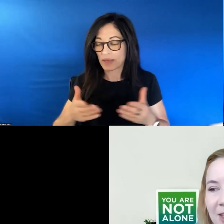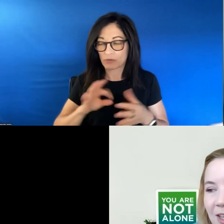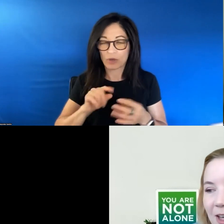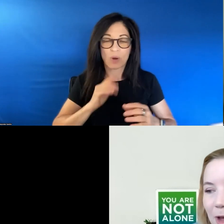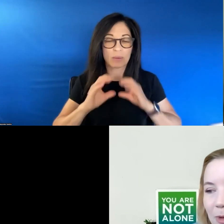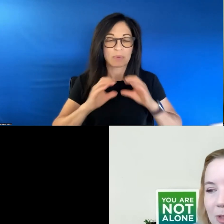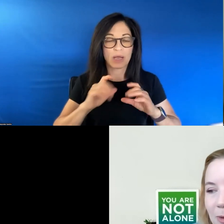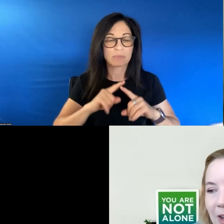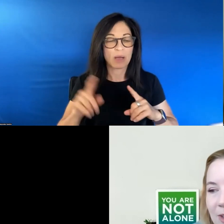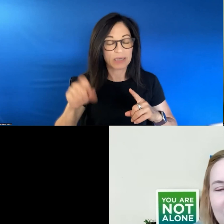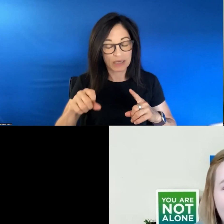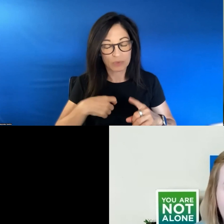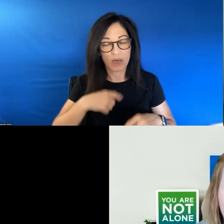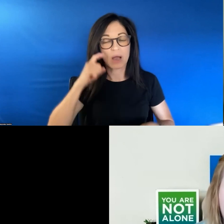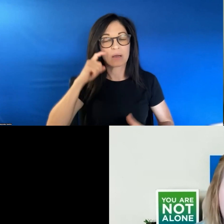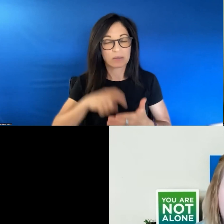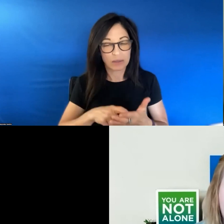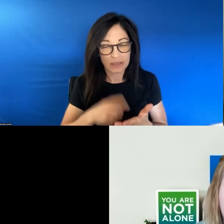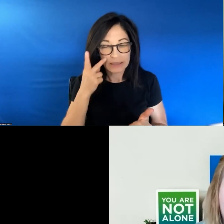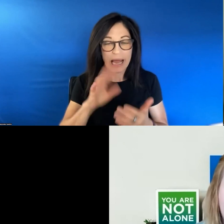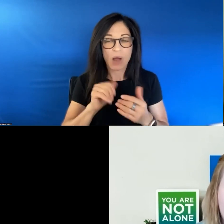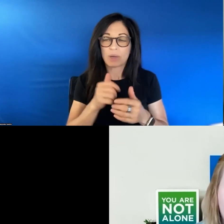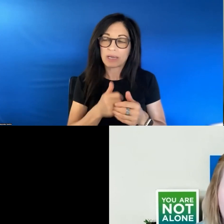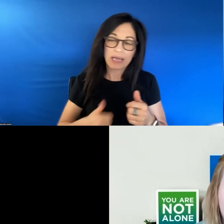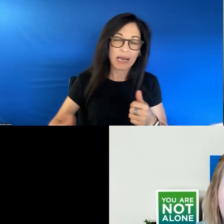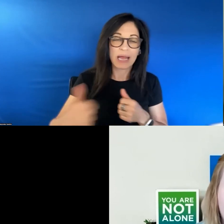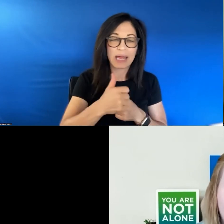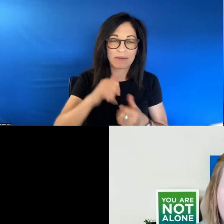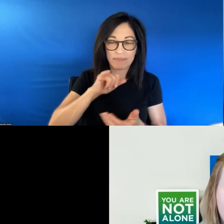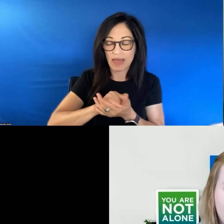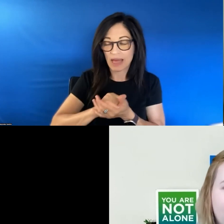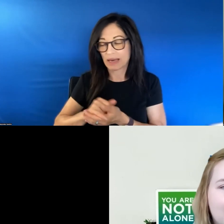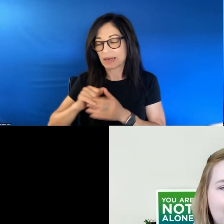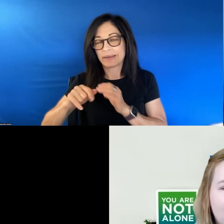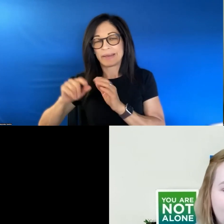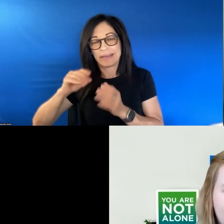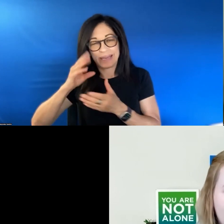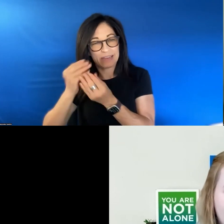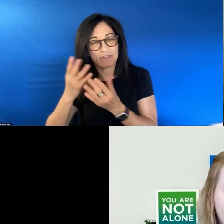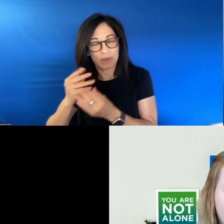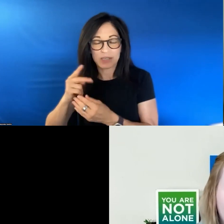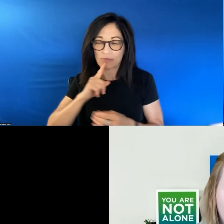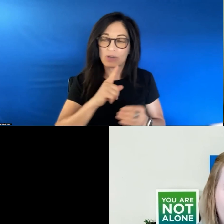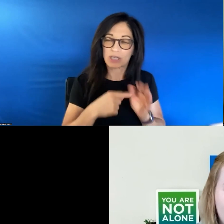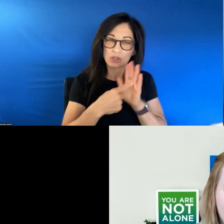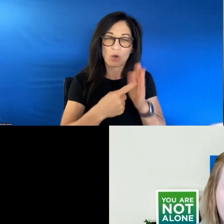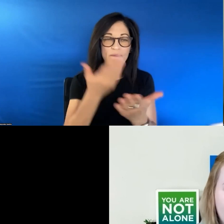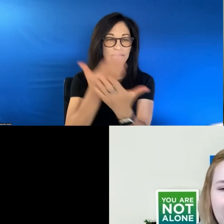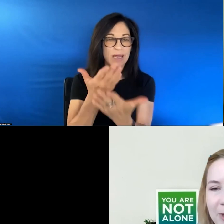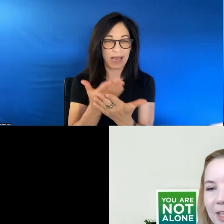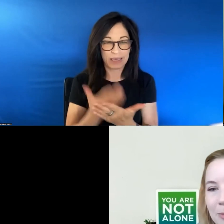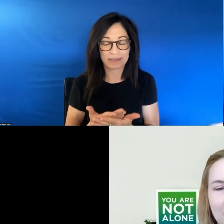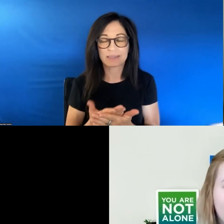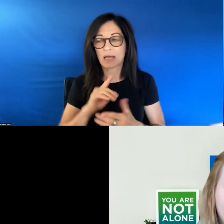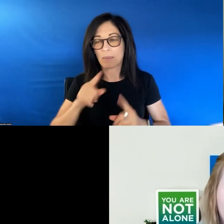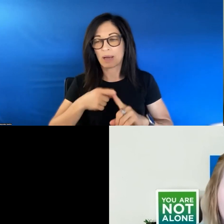at also how to get out in front of that and definitely lead with fact-based information about 988. So I'm